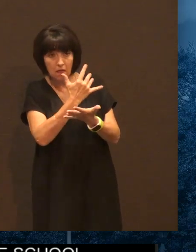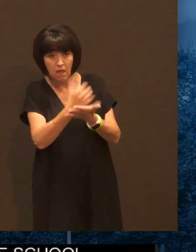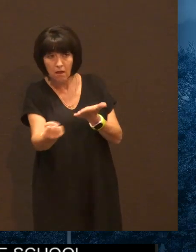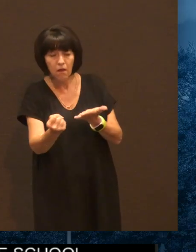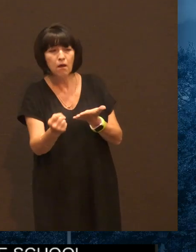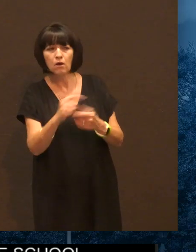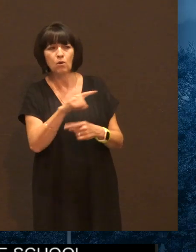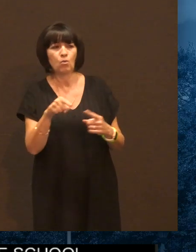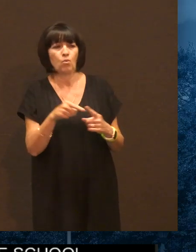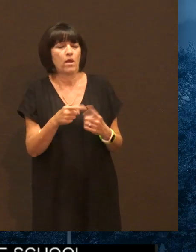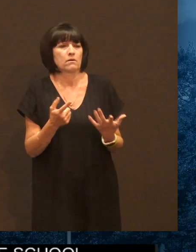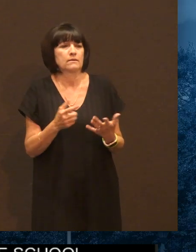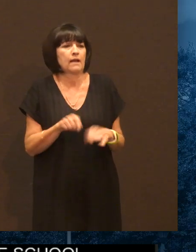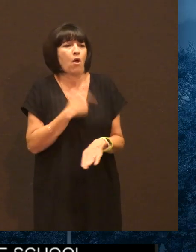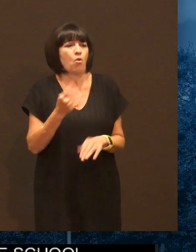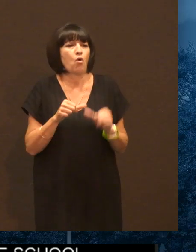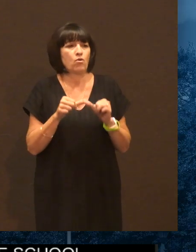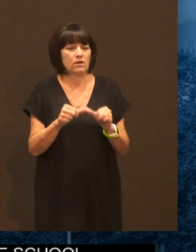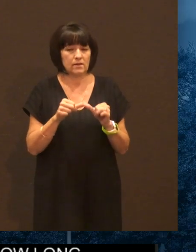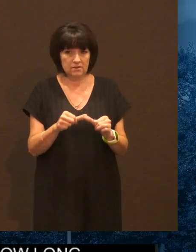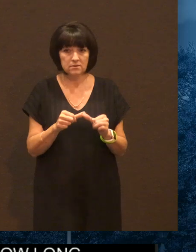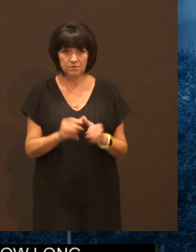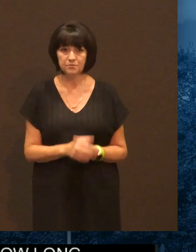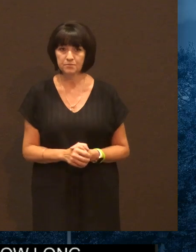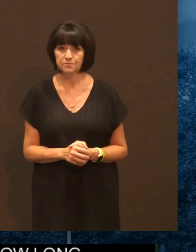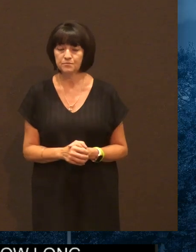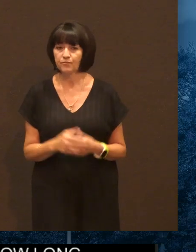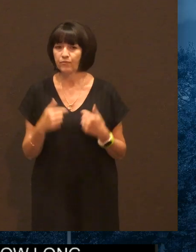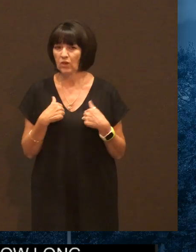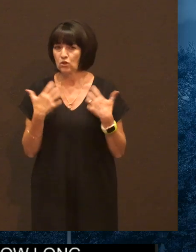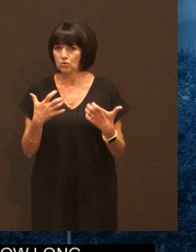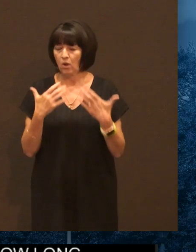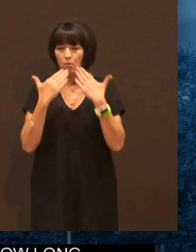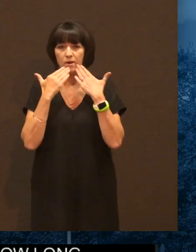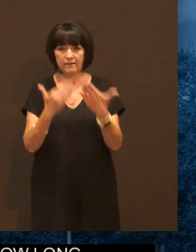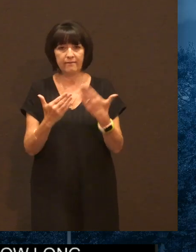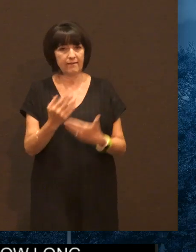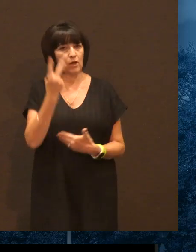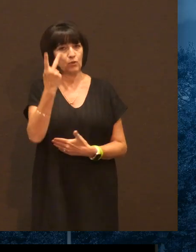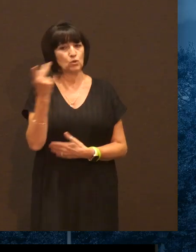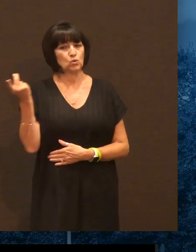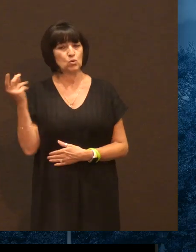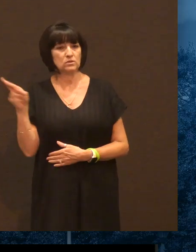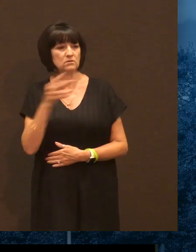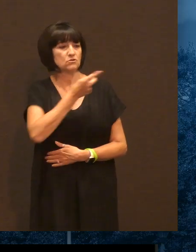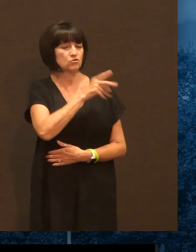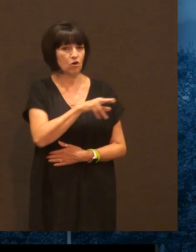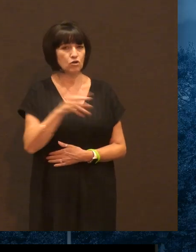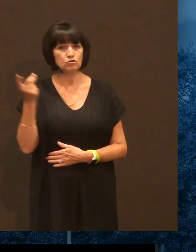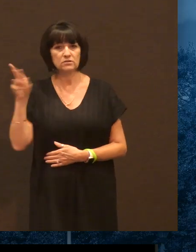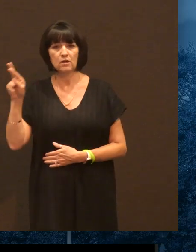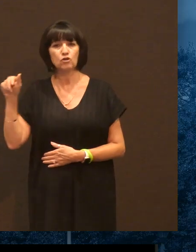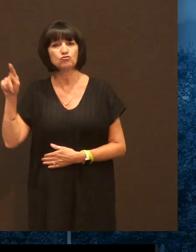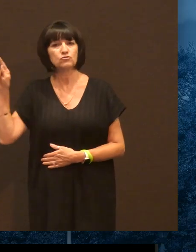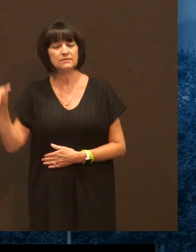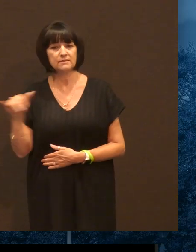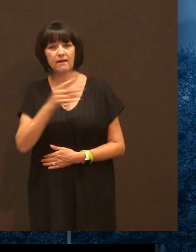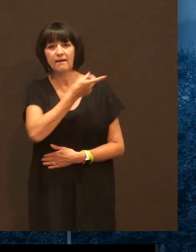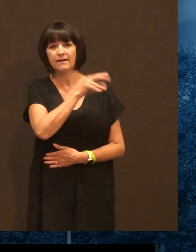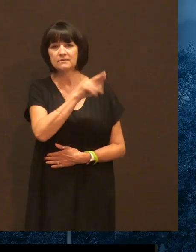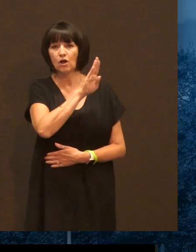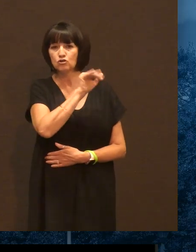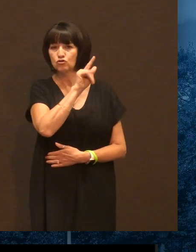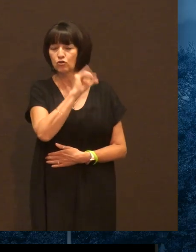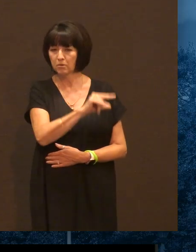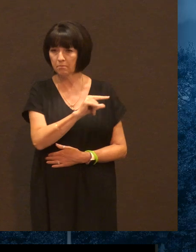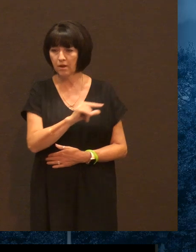So in order to, first of all, I want to thank the two doctors, Dr. Rattay and Dr. Bunting, for their leadership over